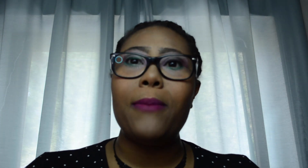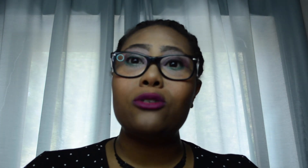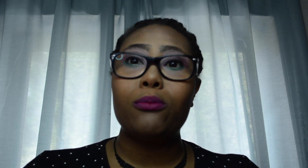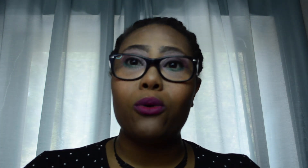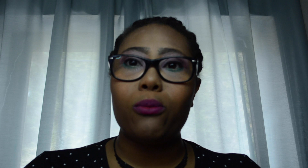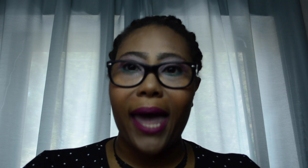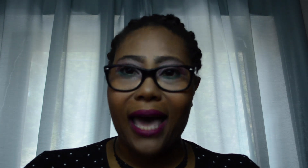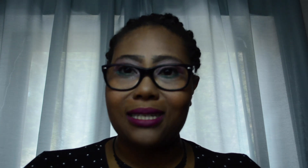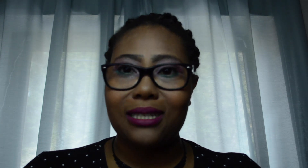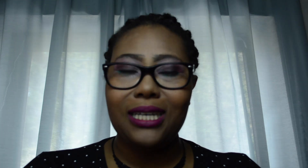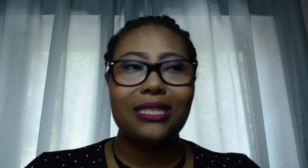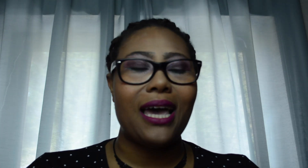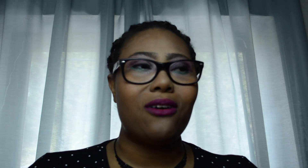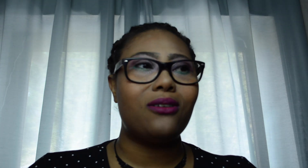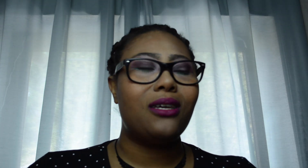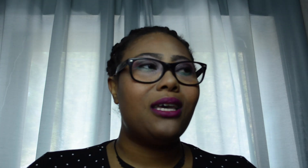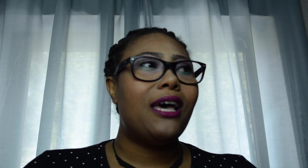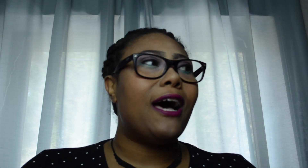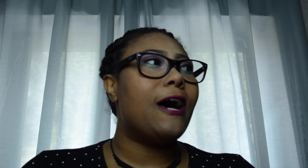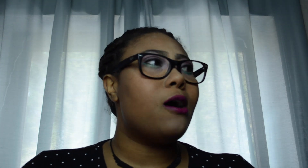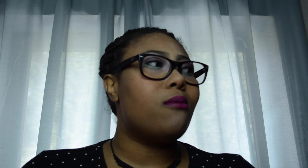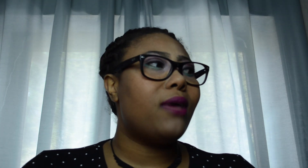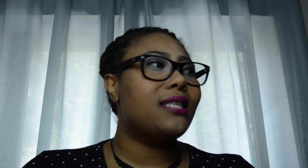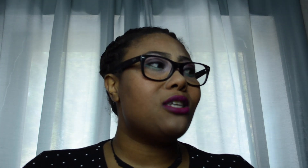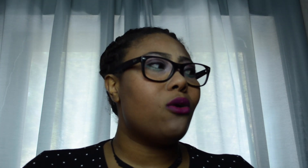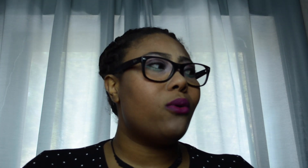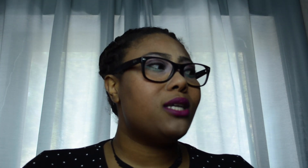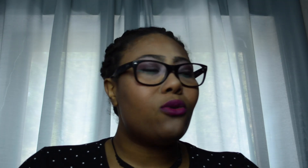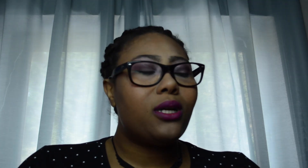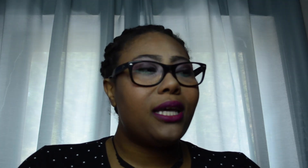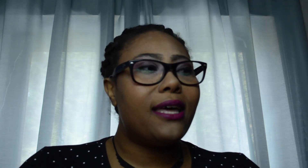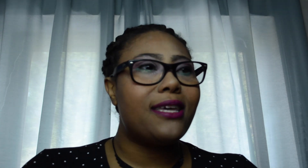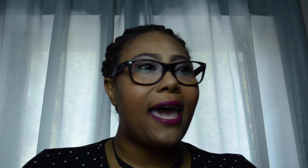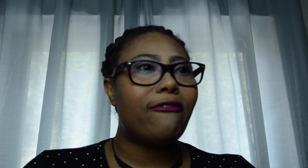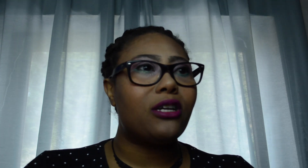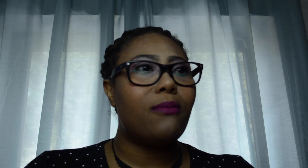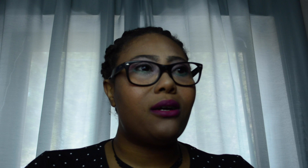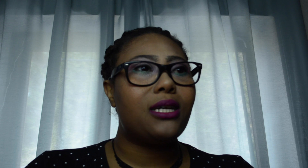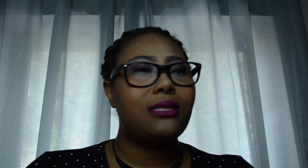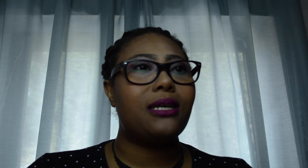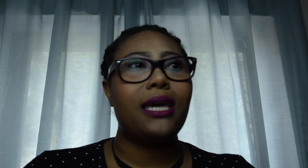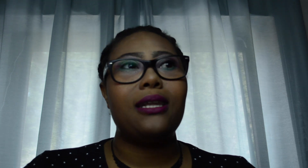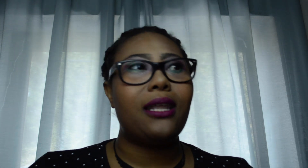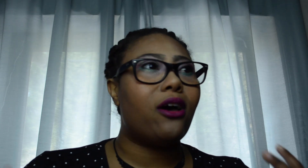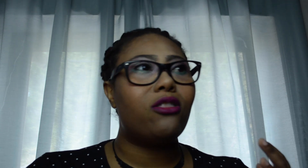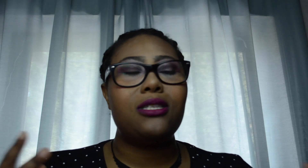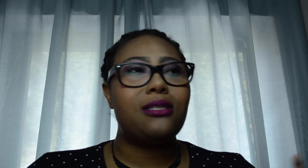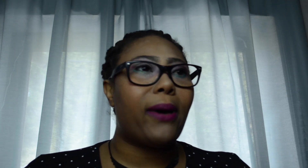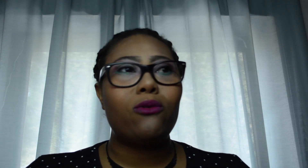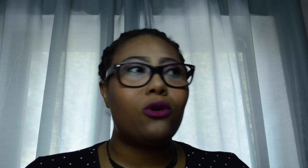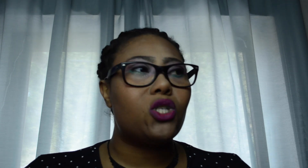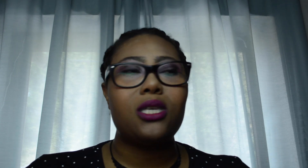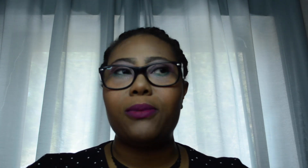very miserable path to lead down. And so historically, I think African Americans, again,